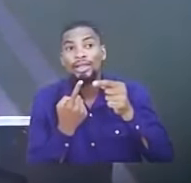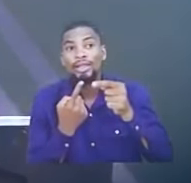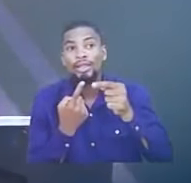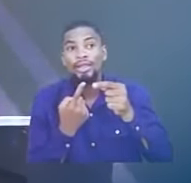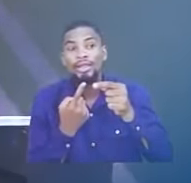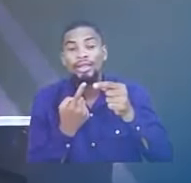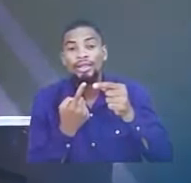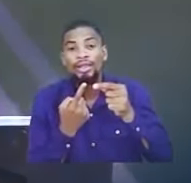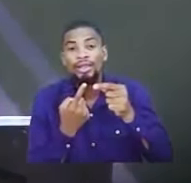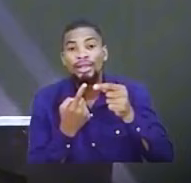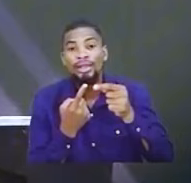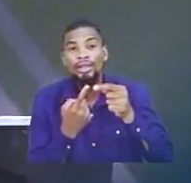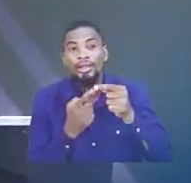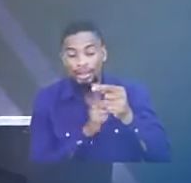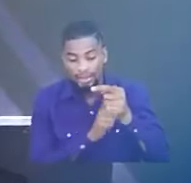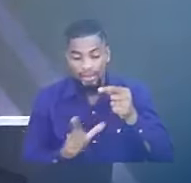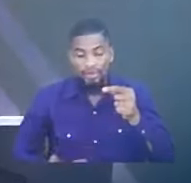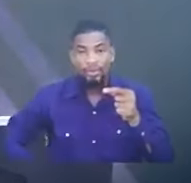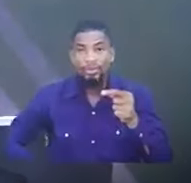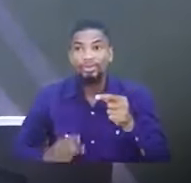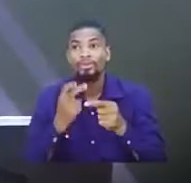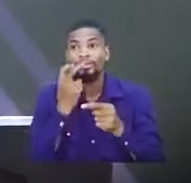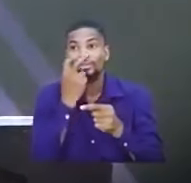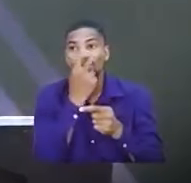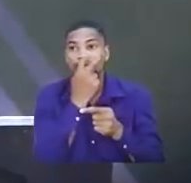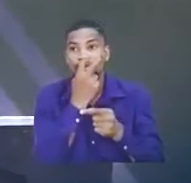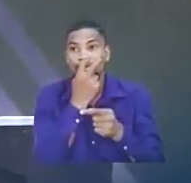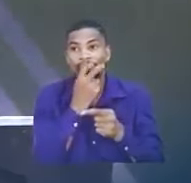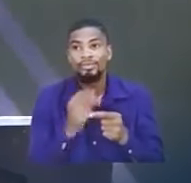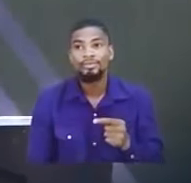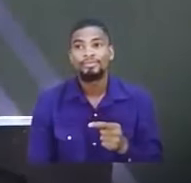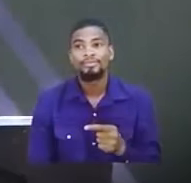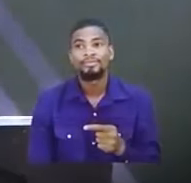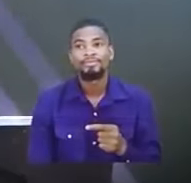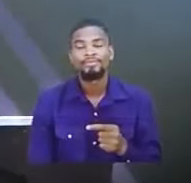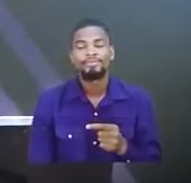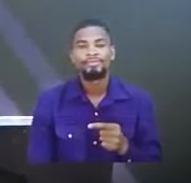The Lord will speak. 33, verse 11, sorry.